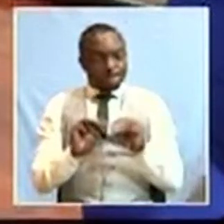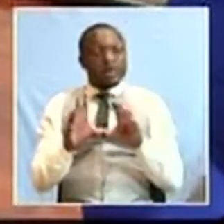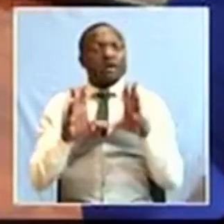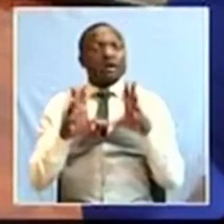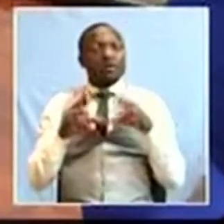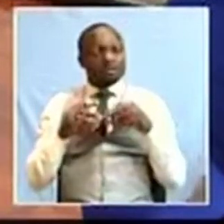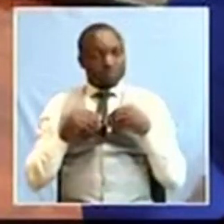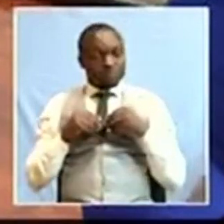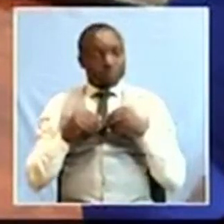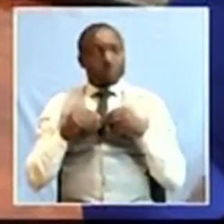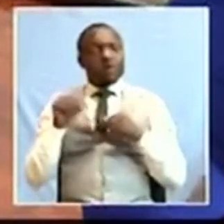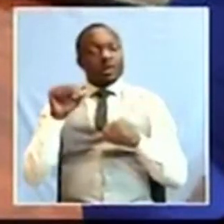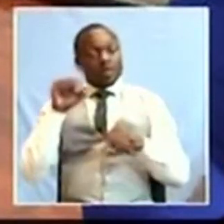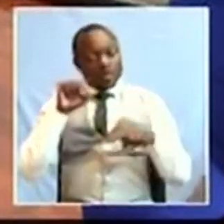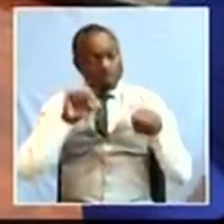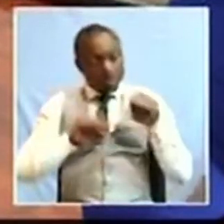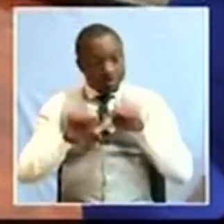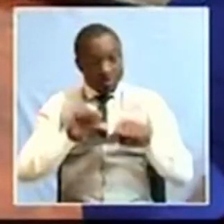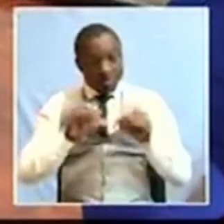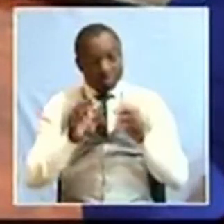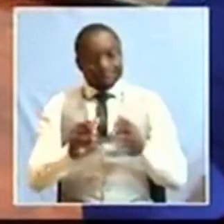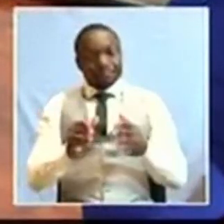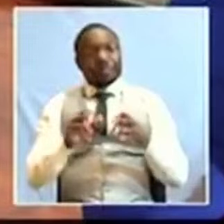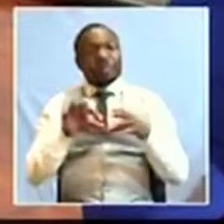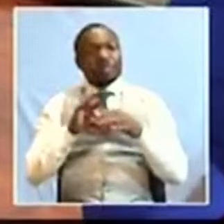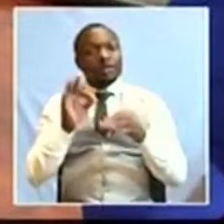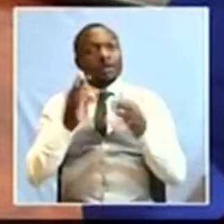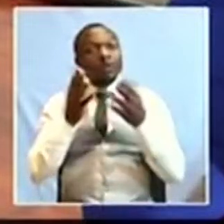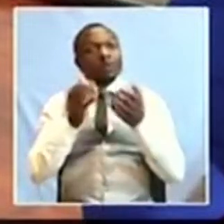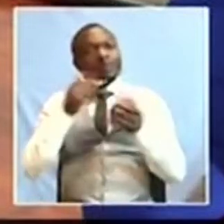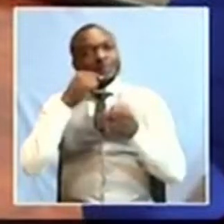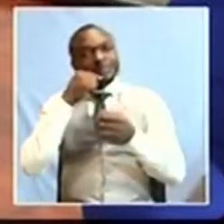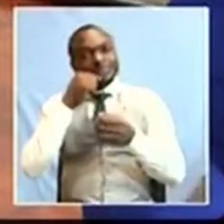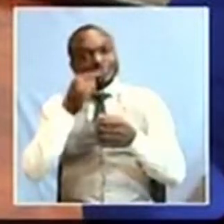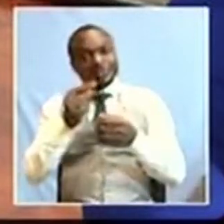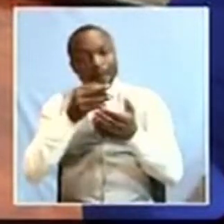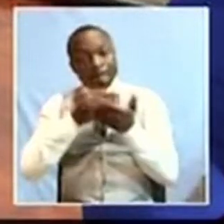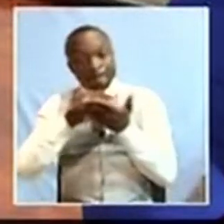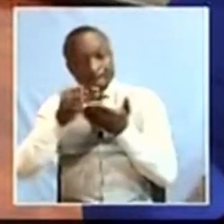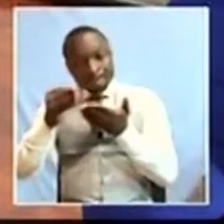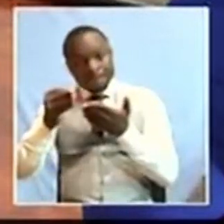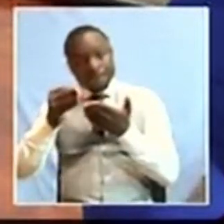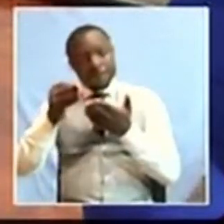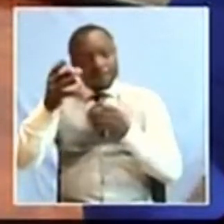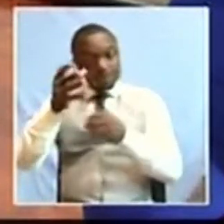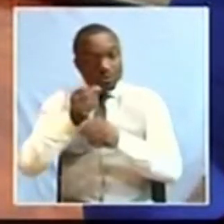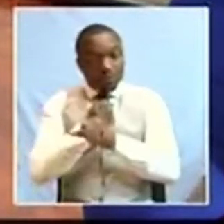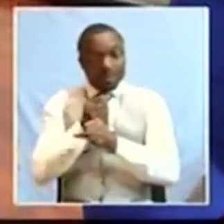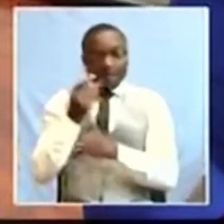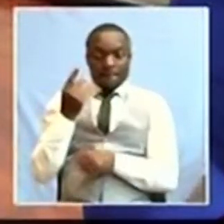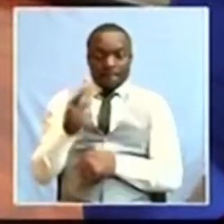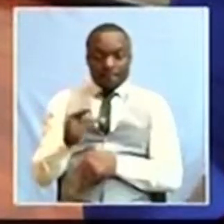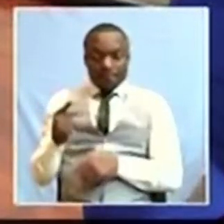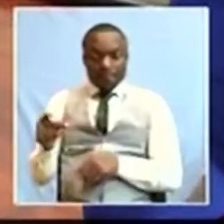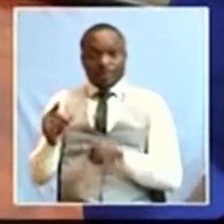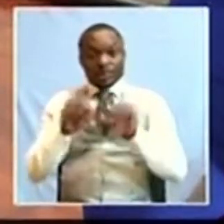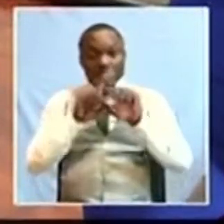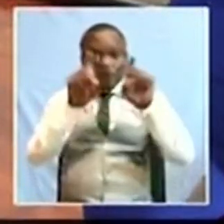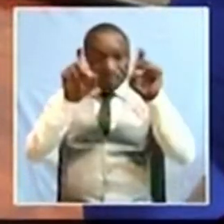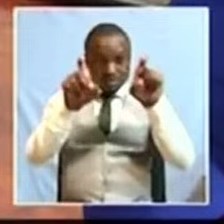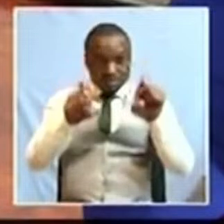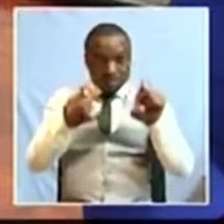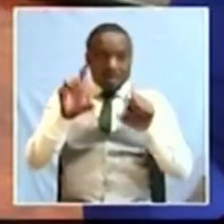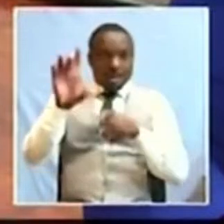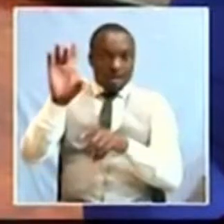acknowledges the auditor's findings and wishes to state that the failure to secure title deeds for